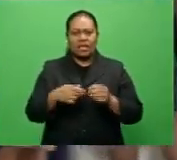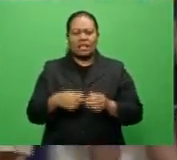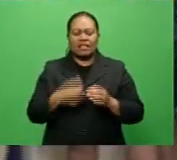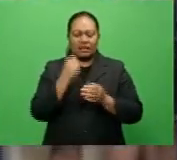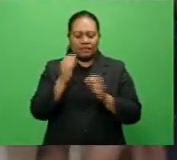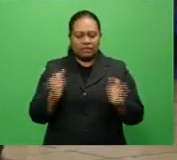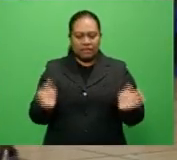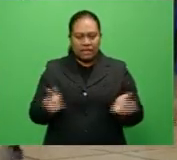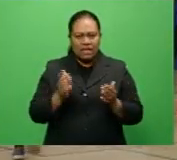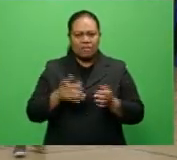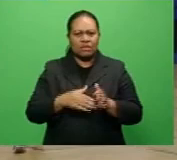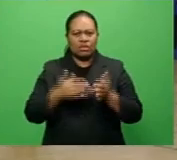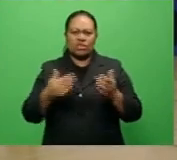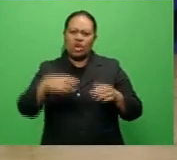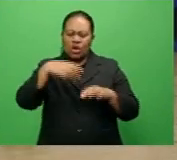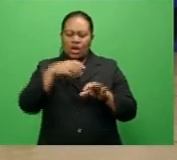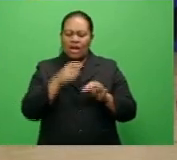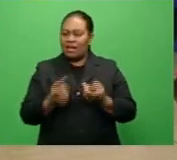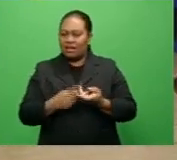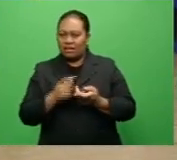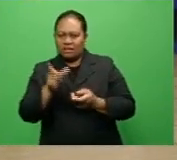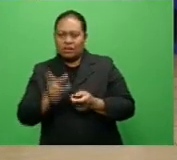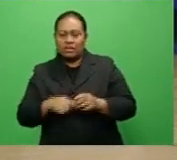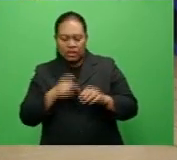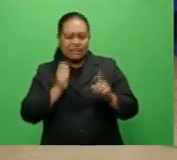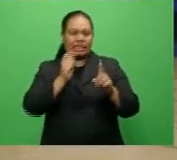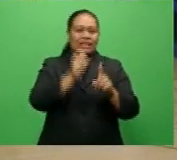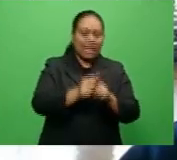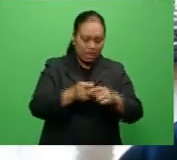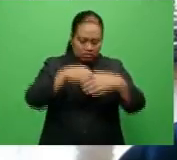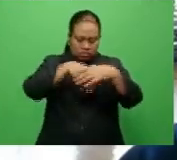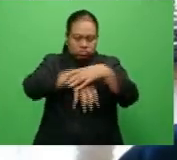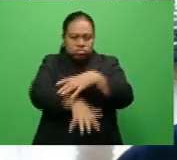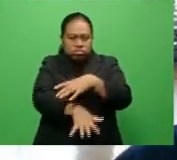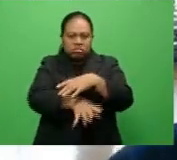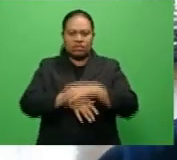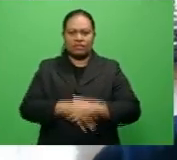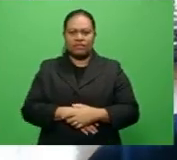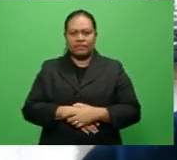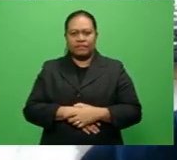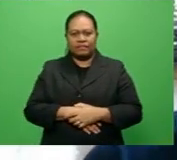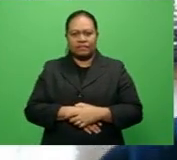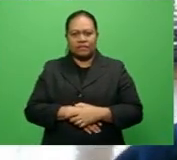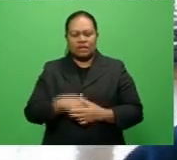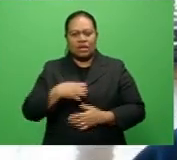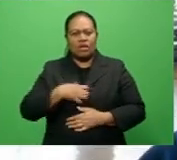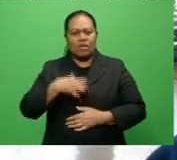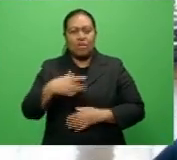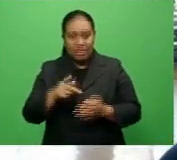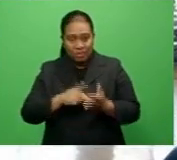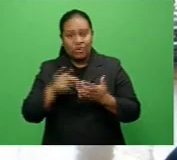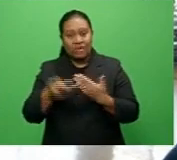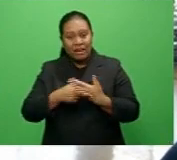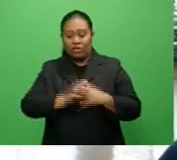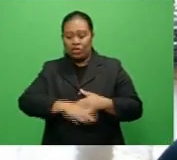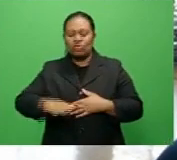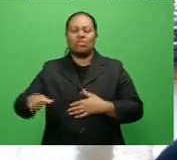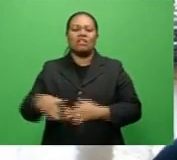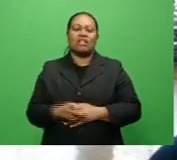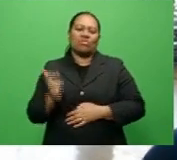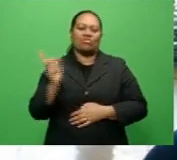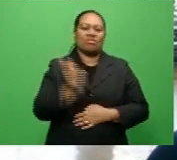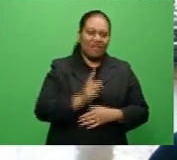rep Queenie Ratumayale believes they must target the grassroots level. Need to be like more bull hoops program for the children to come.